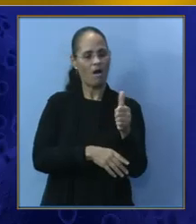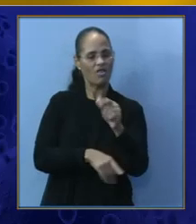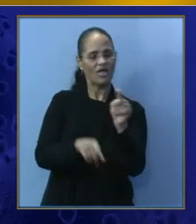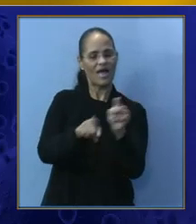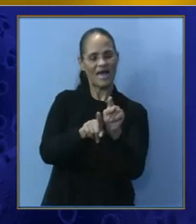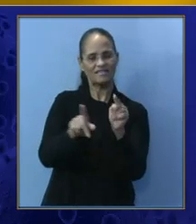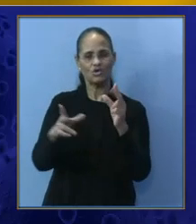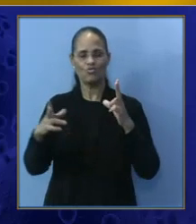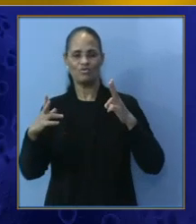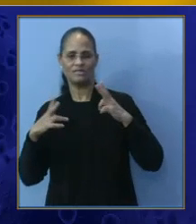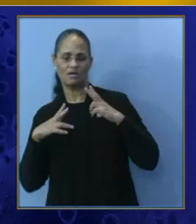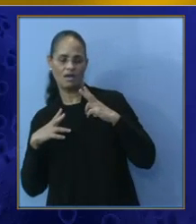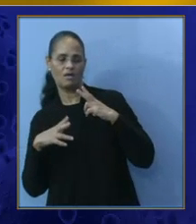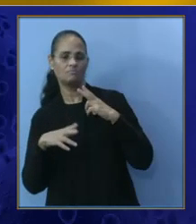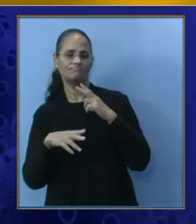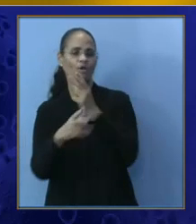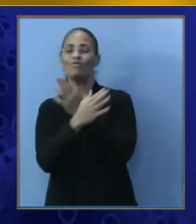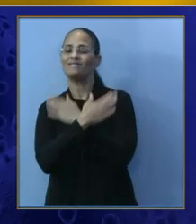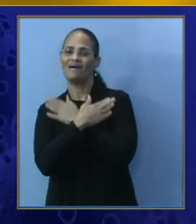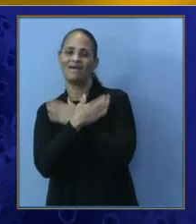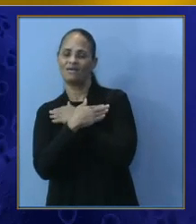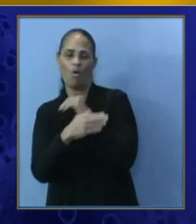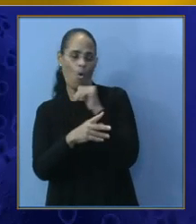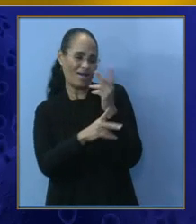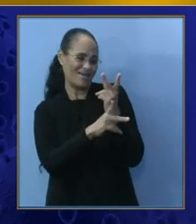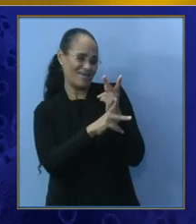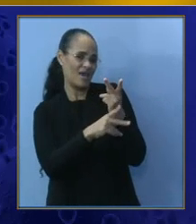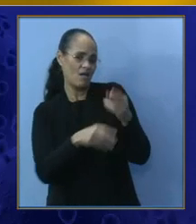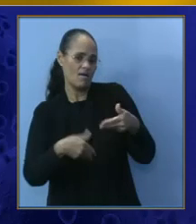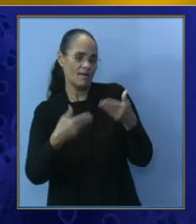retired, unemployed, or caregivers.